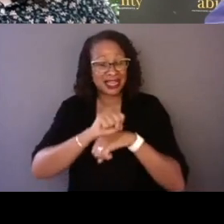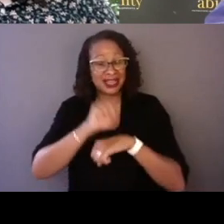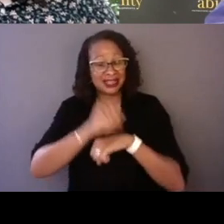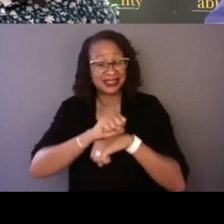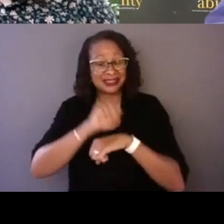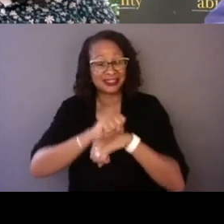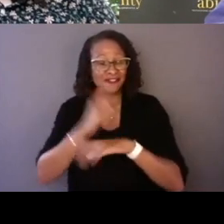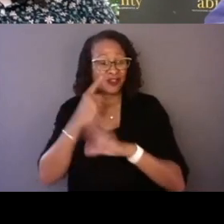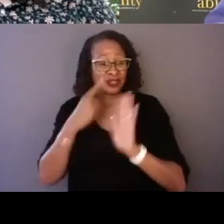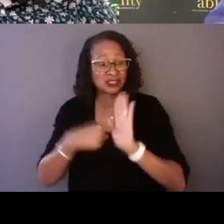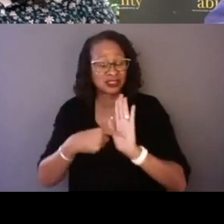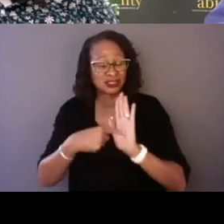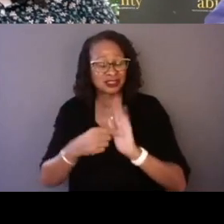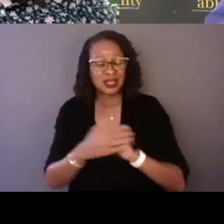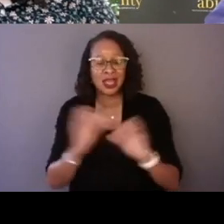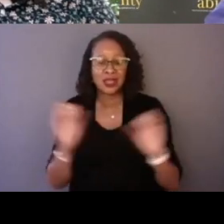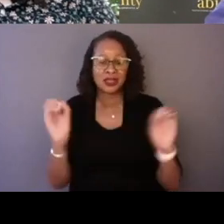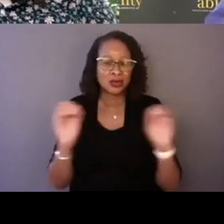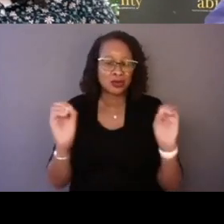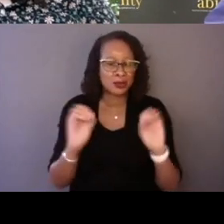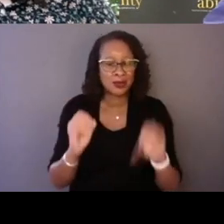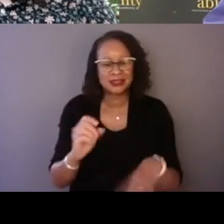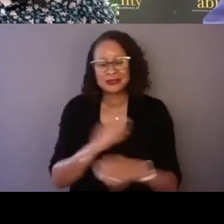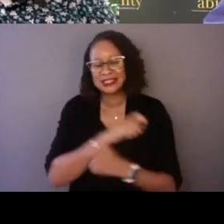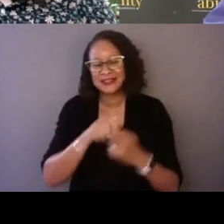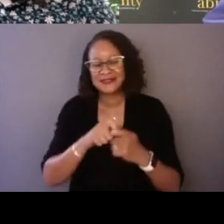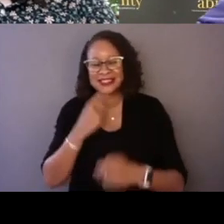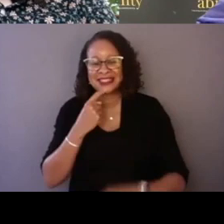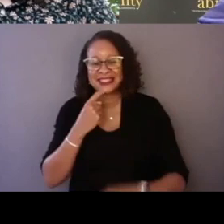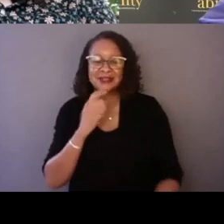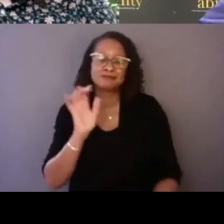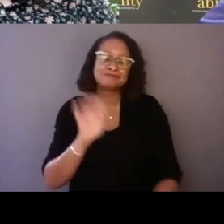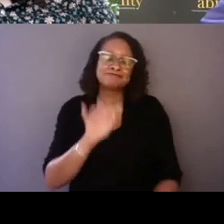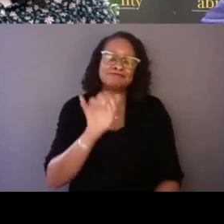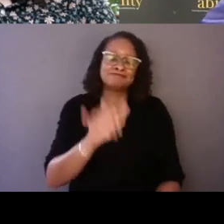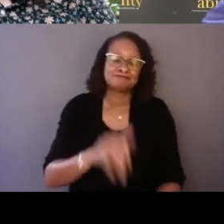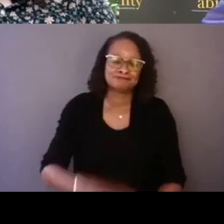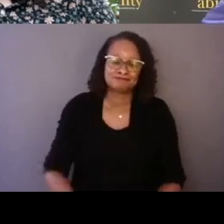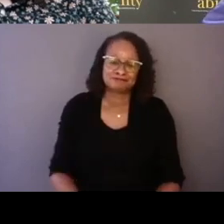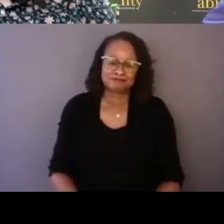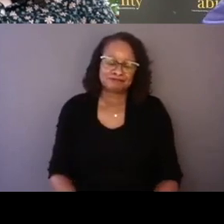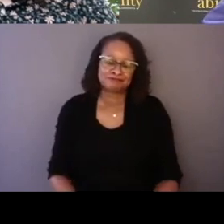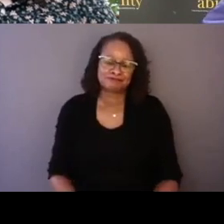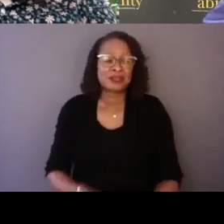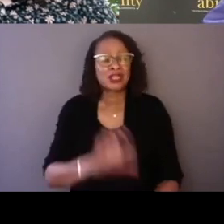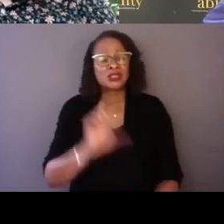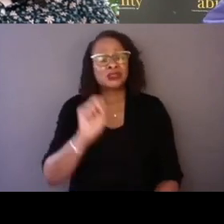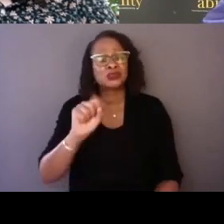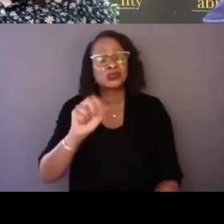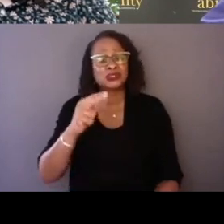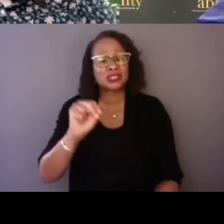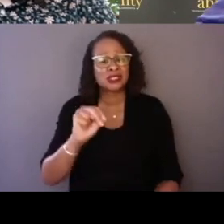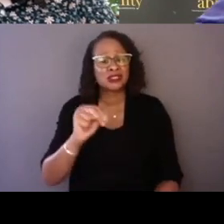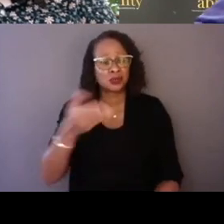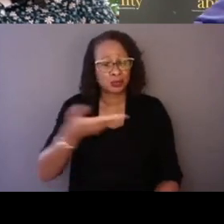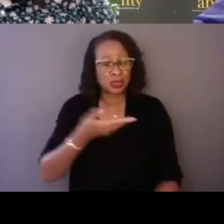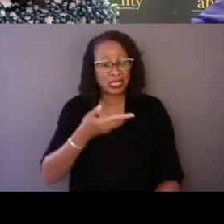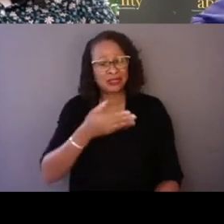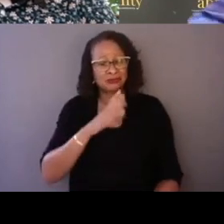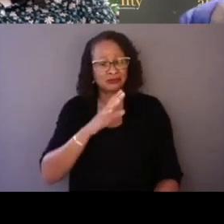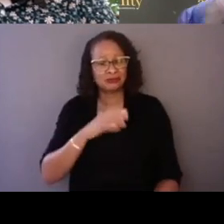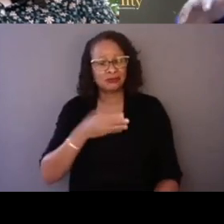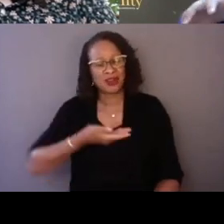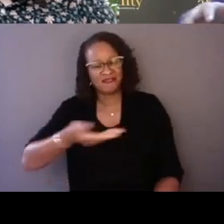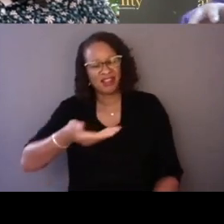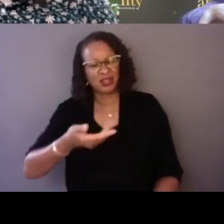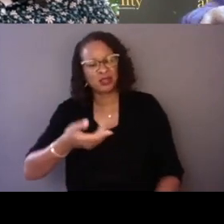example, no one particularly said, hey, Susan, we're bringing you in to change our culture. Even if they've